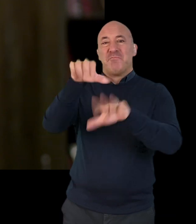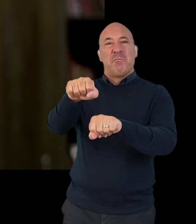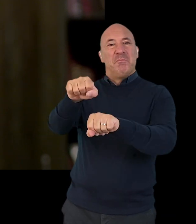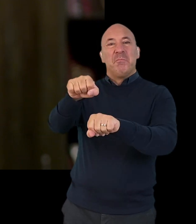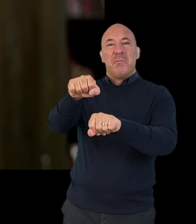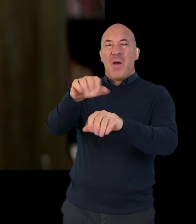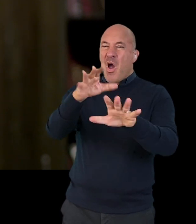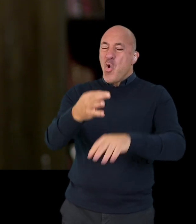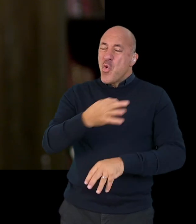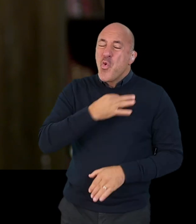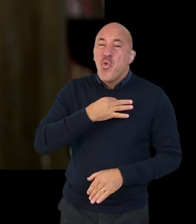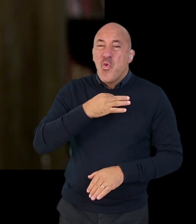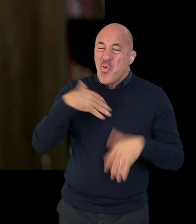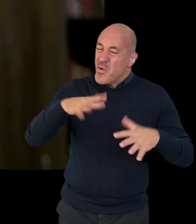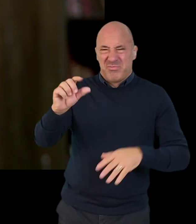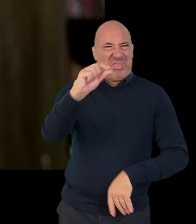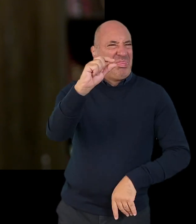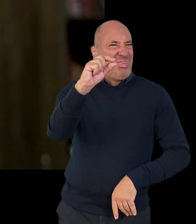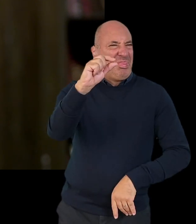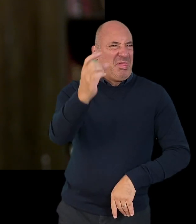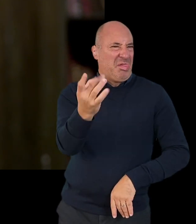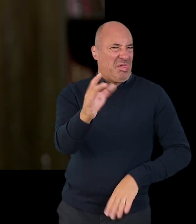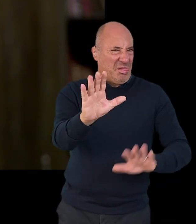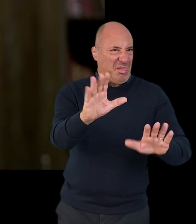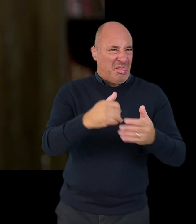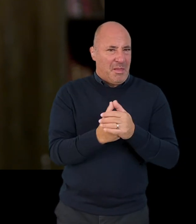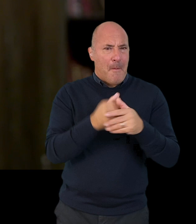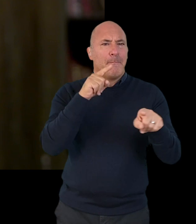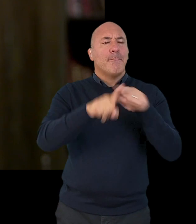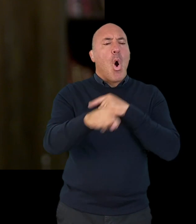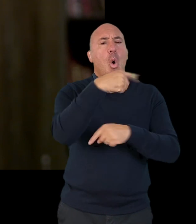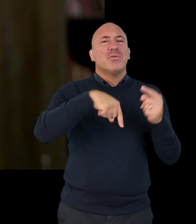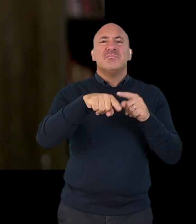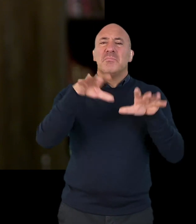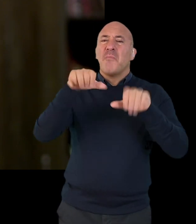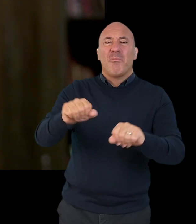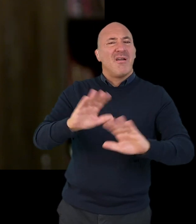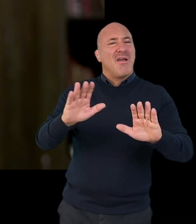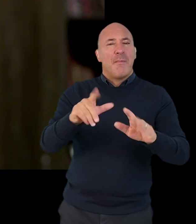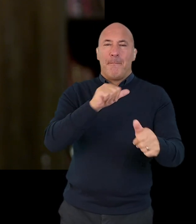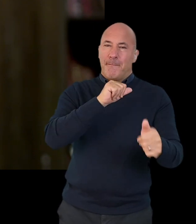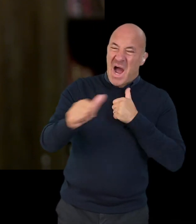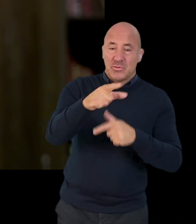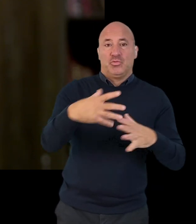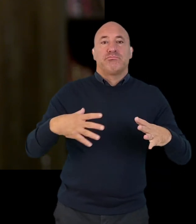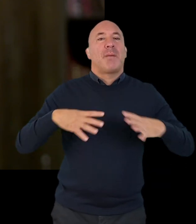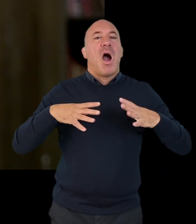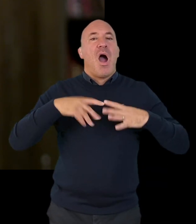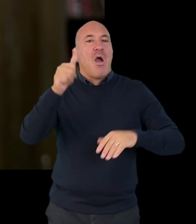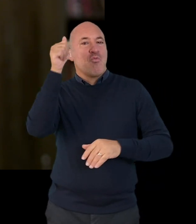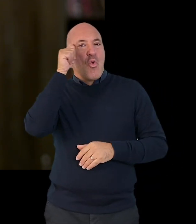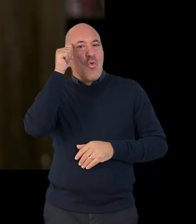Home Office. But that risk is small. Most people are not detained. But it's best if you're prepared